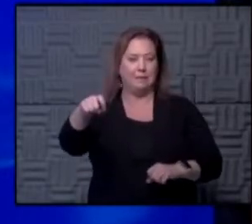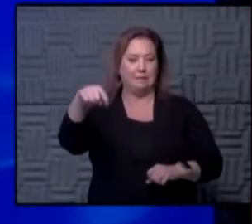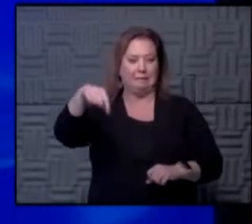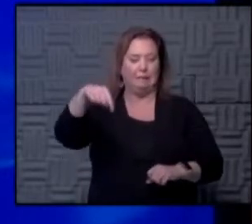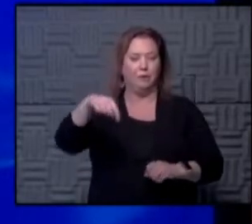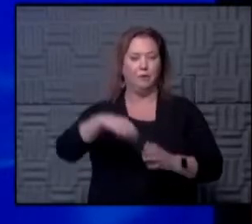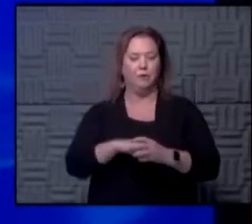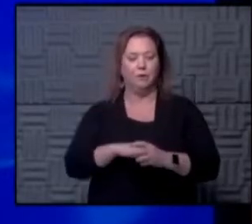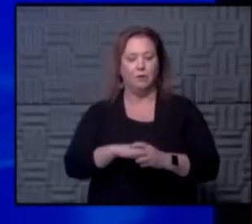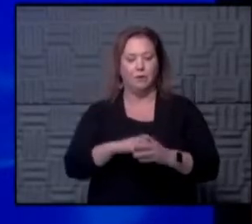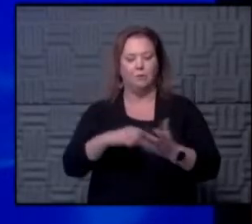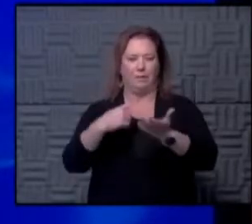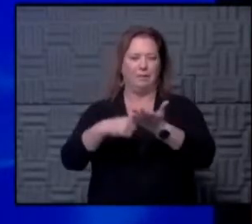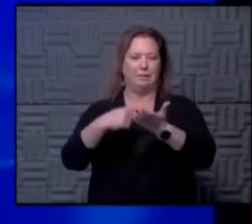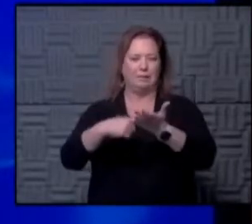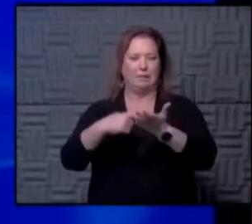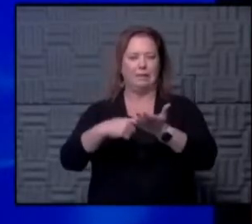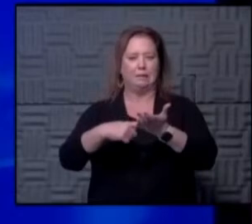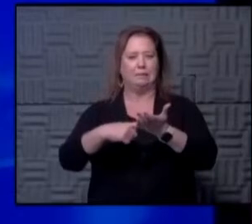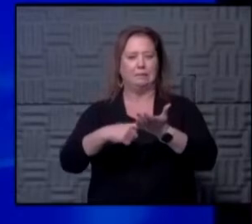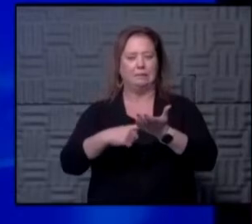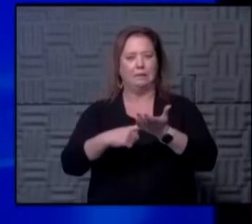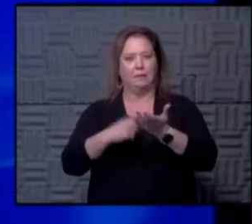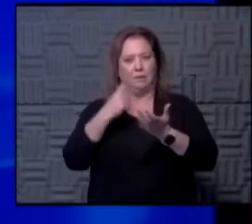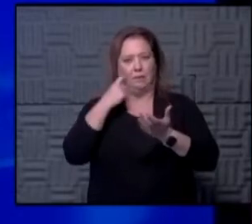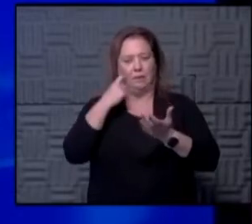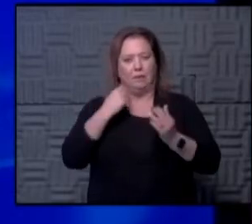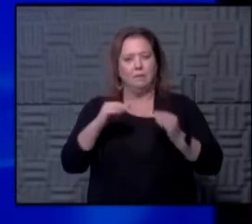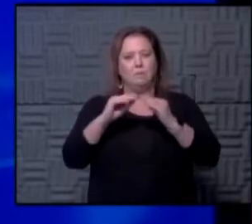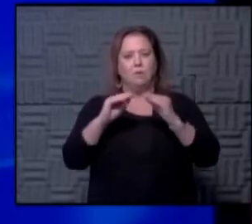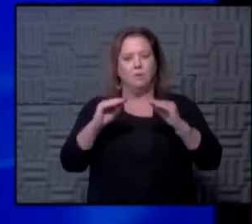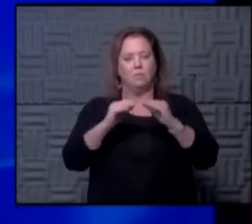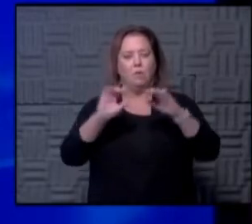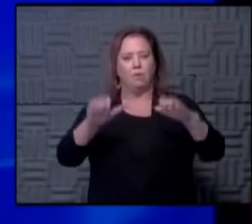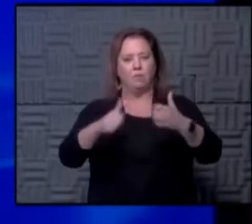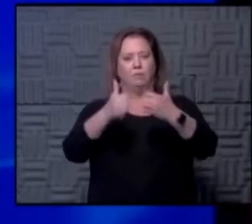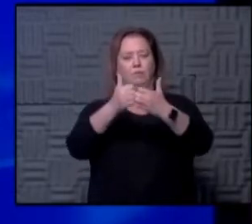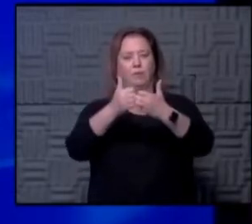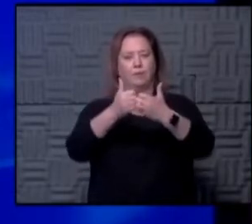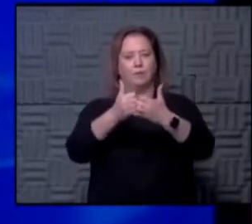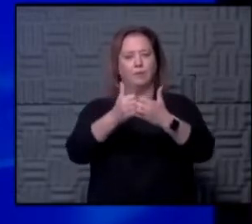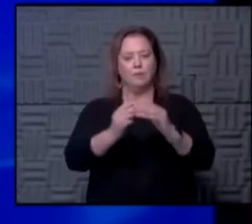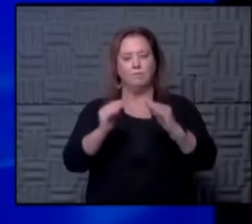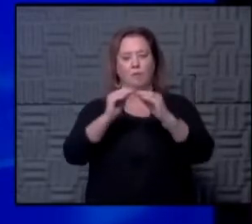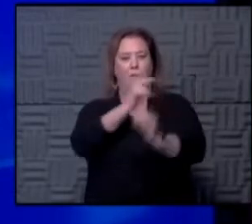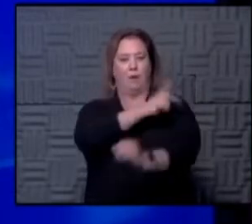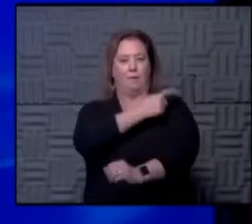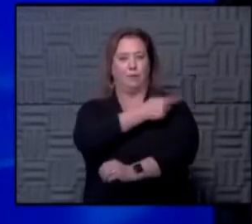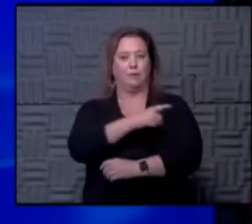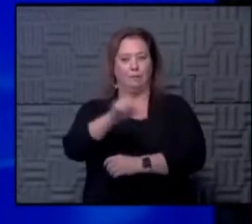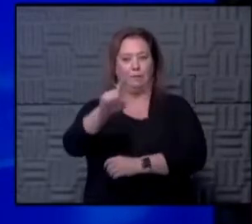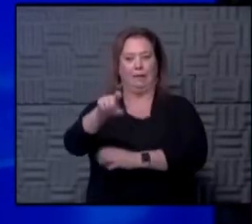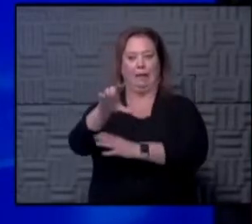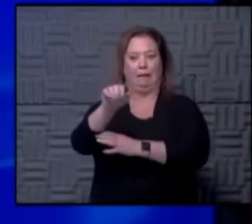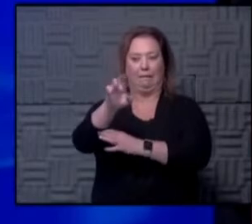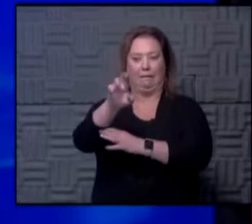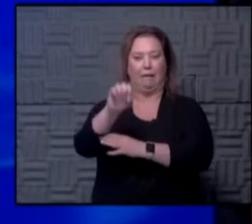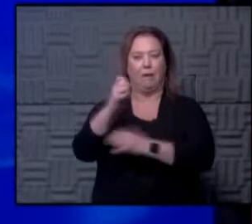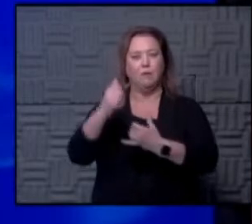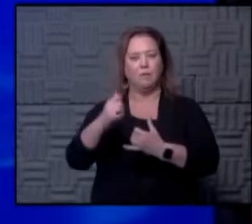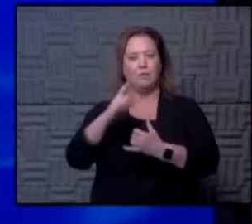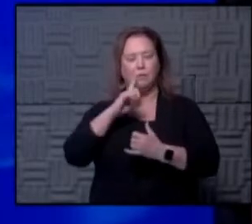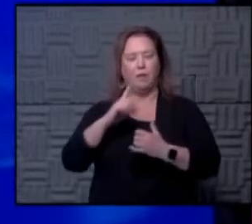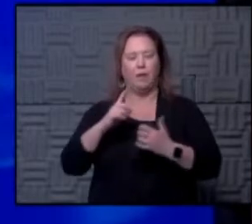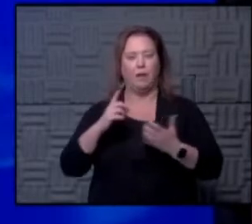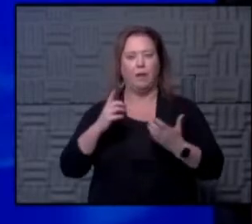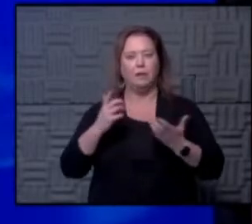I think we've talked a lot about how that's getting harder just from a perspective that more patients are needing that care. And so that weighs on us